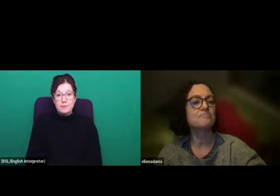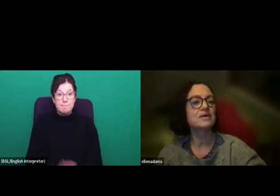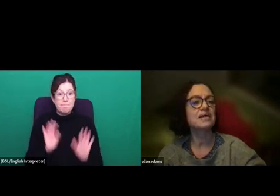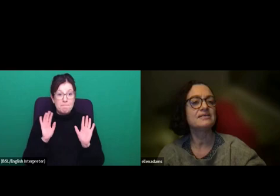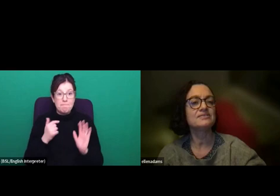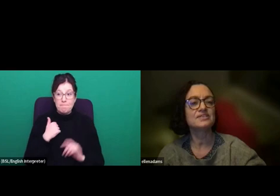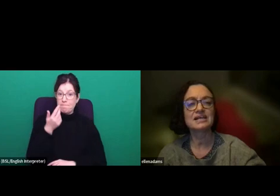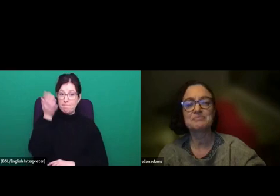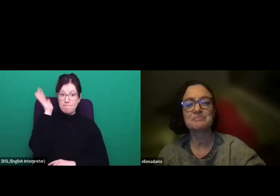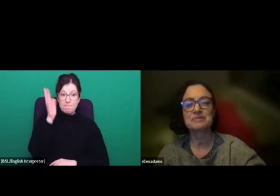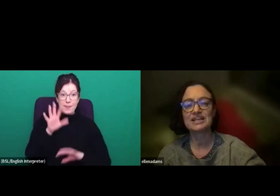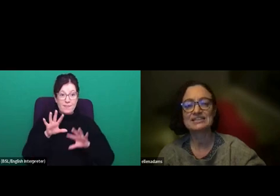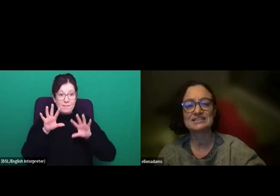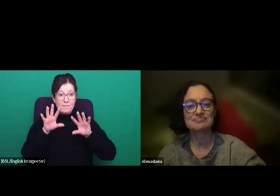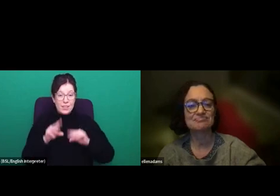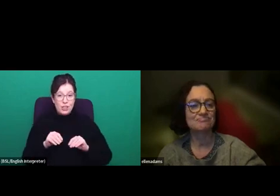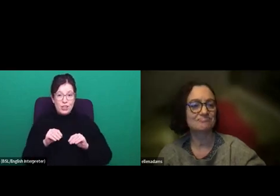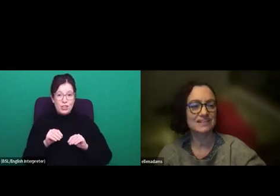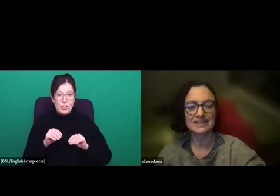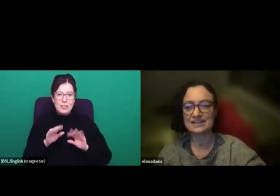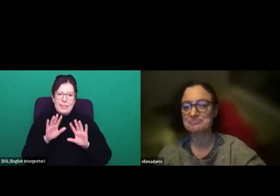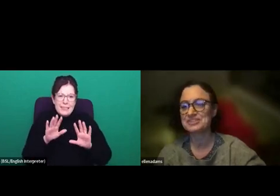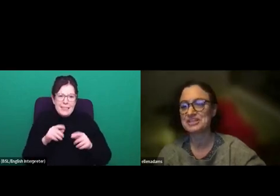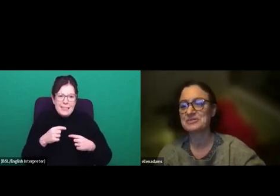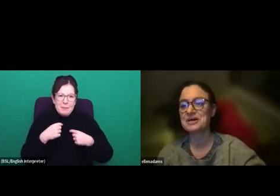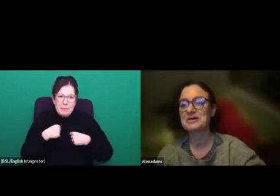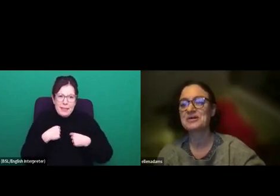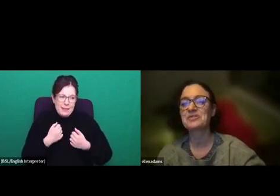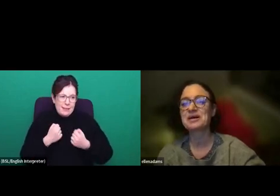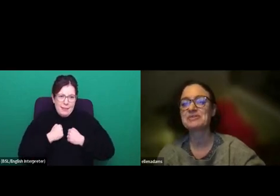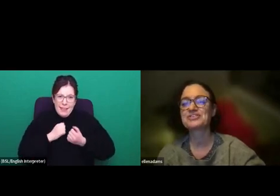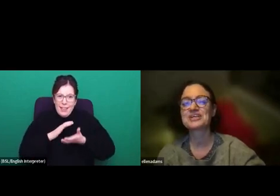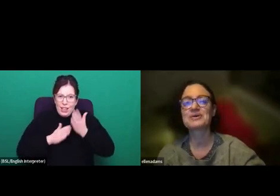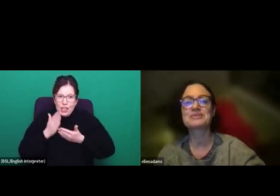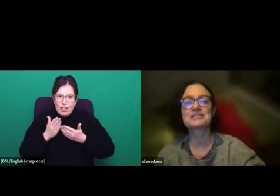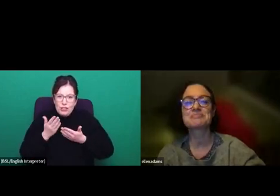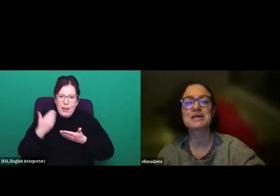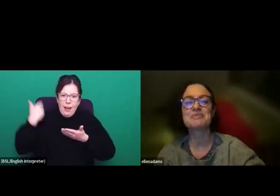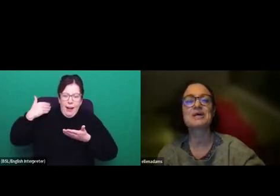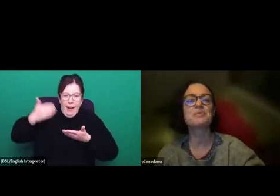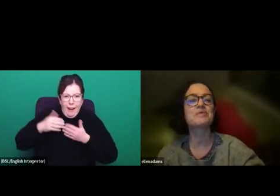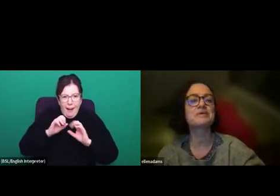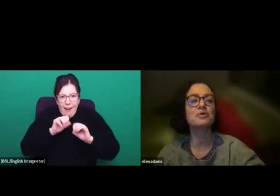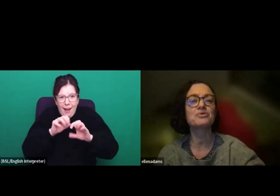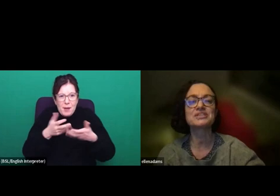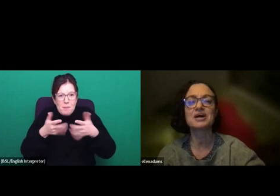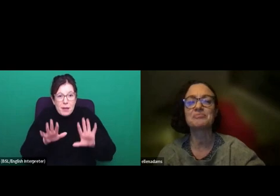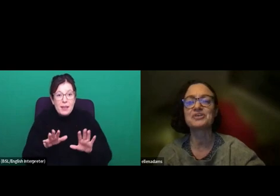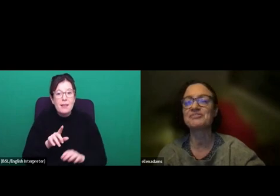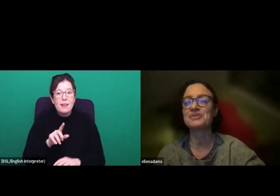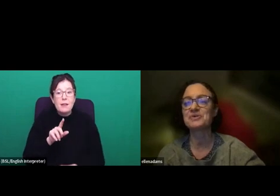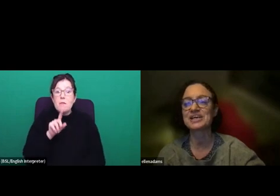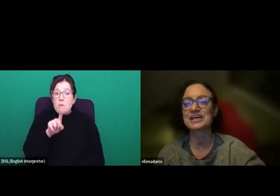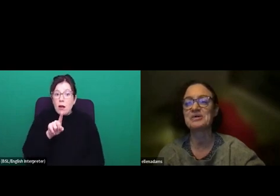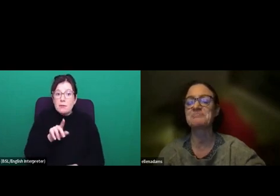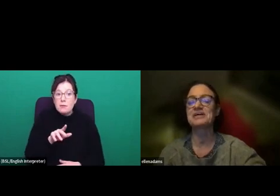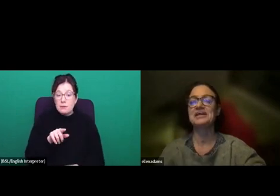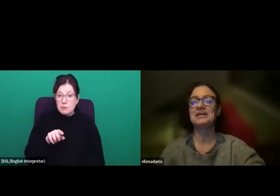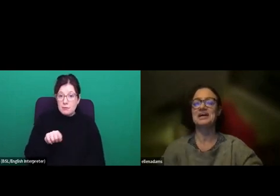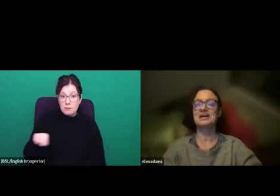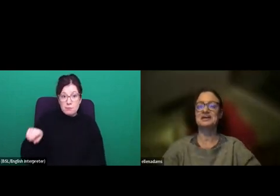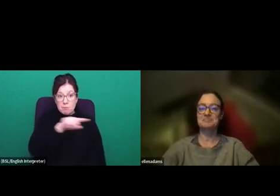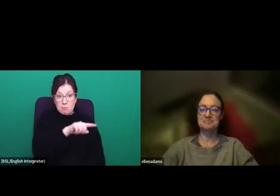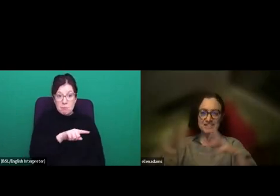it from me. You did get a bit of classics in there, so not that much though, I must admit, but there will be more to come. So if you want to